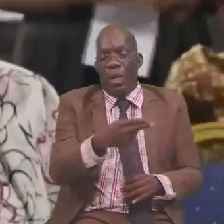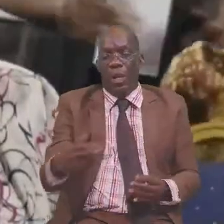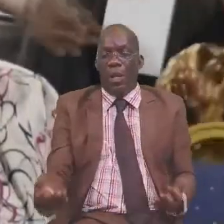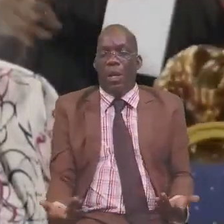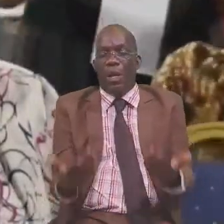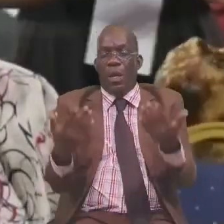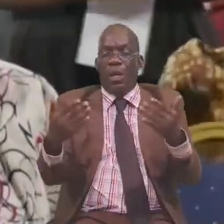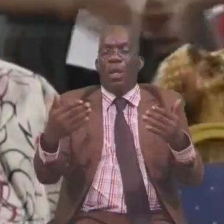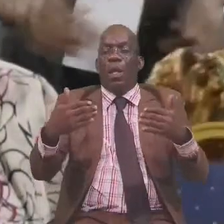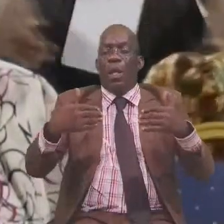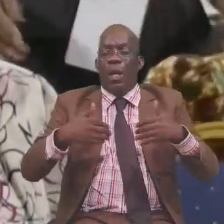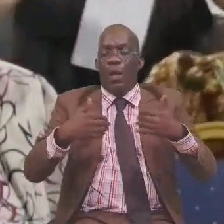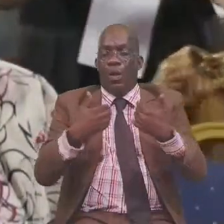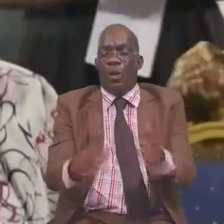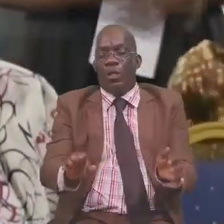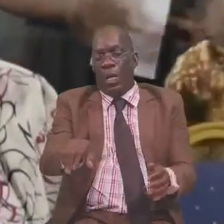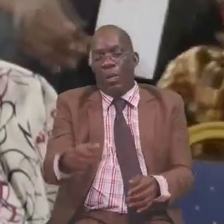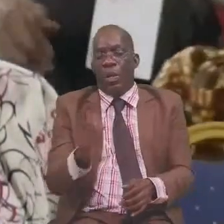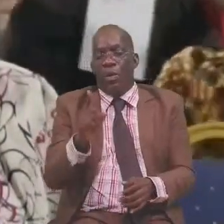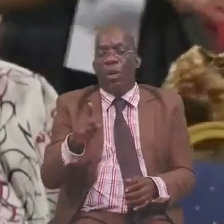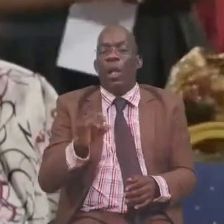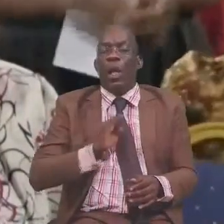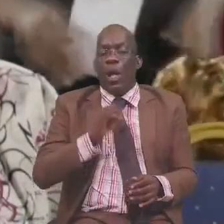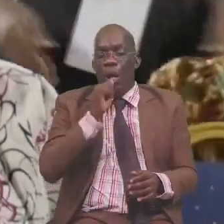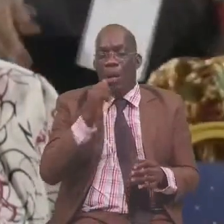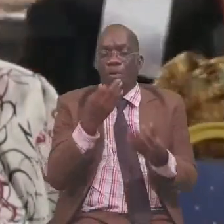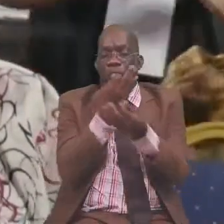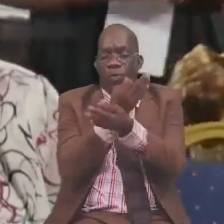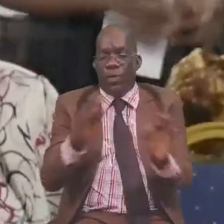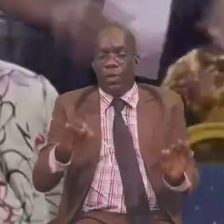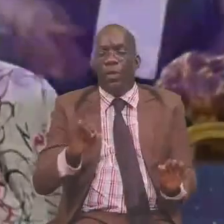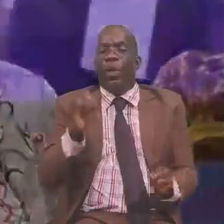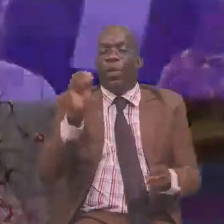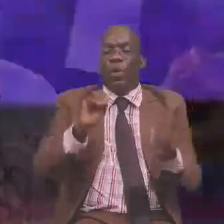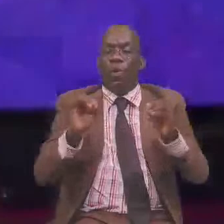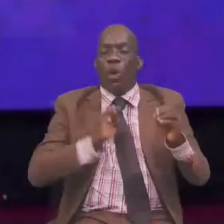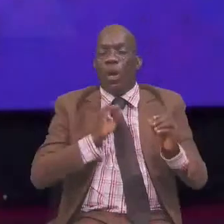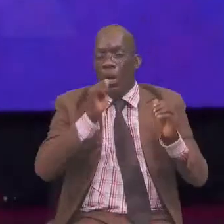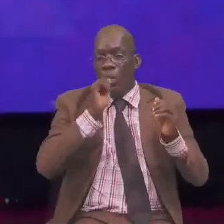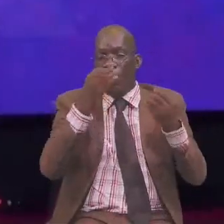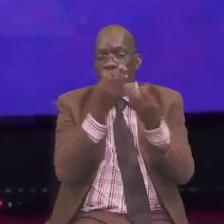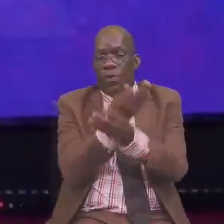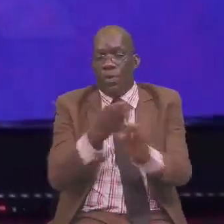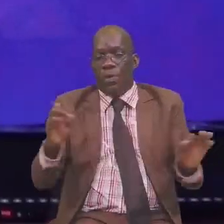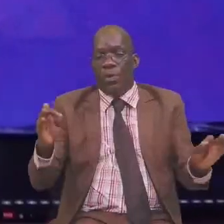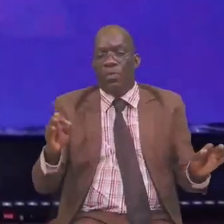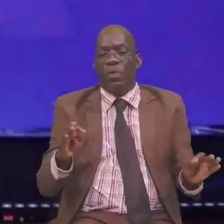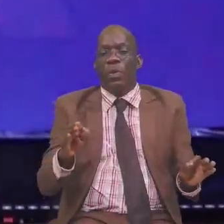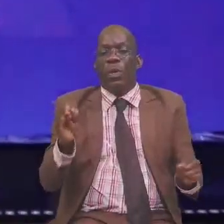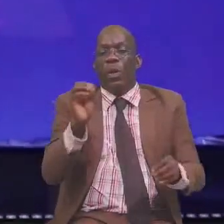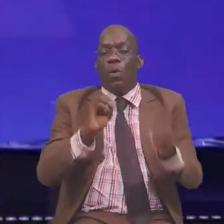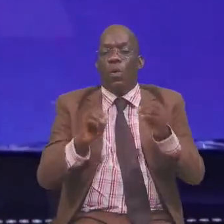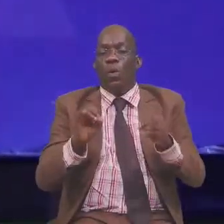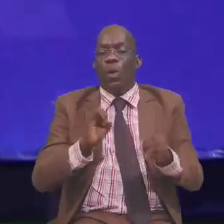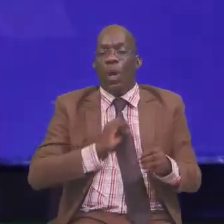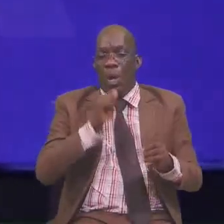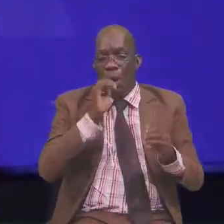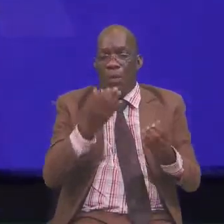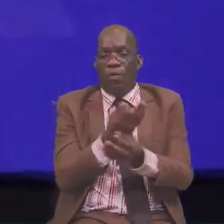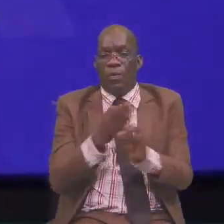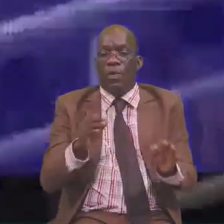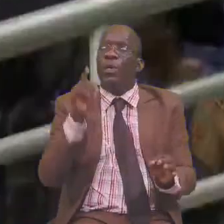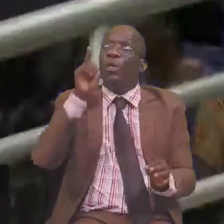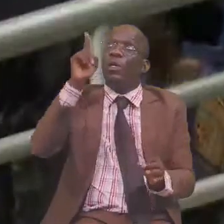another one, I am free. Oh, I am free. Oh, I am free. Oh, you pick me